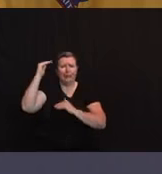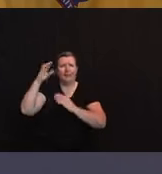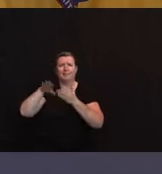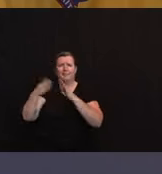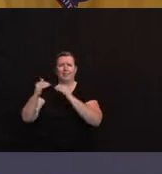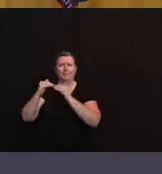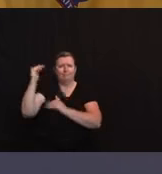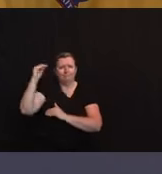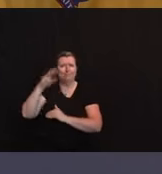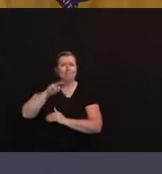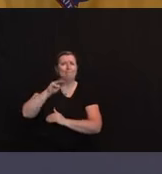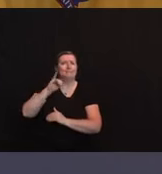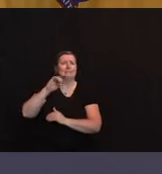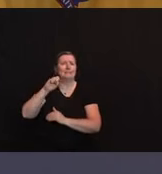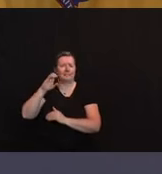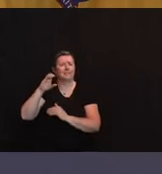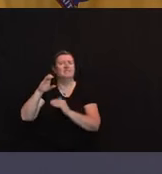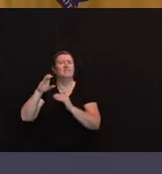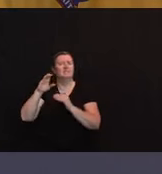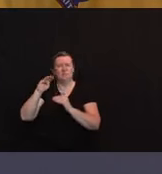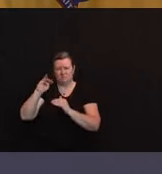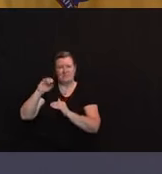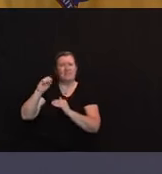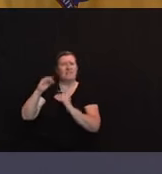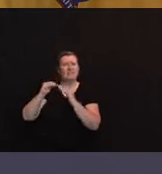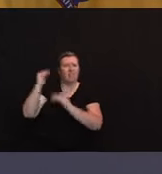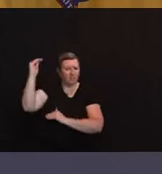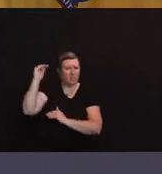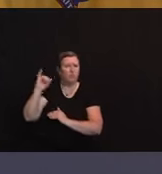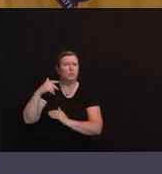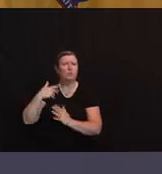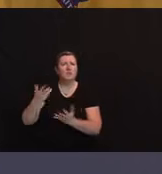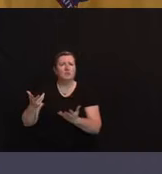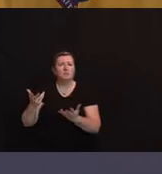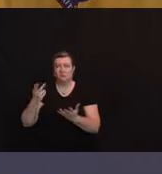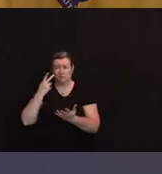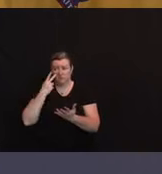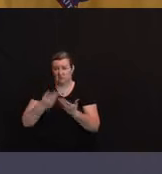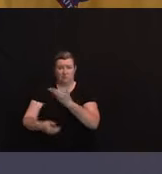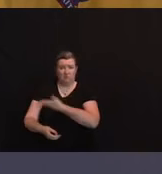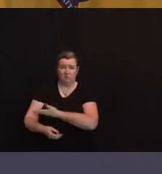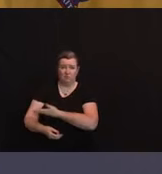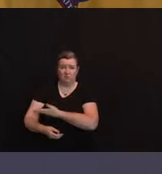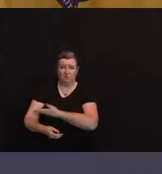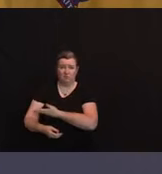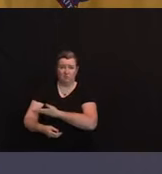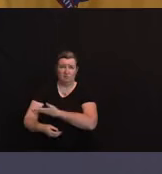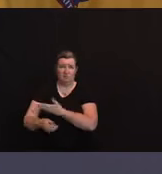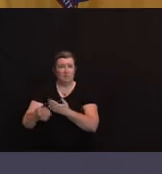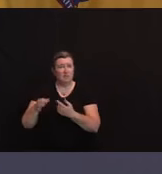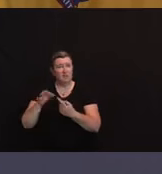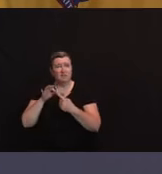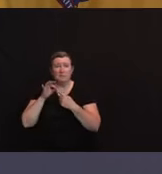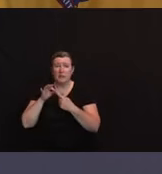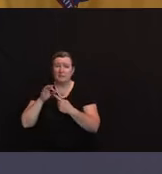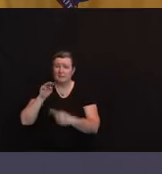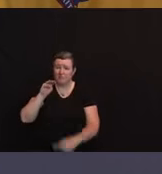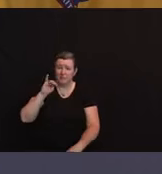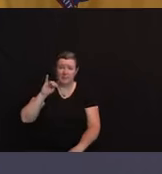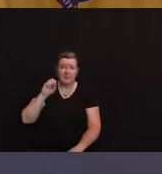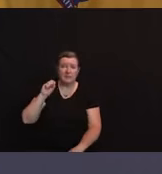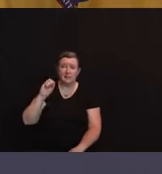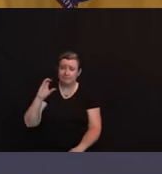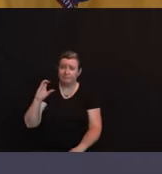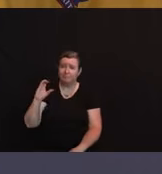syndrome, are there for all to see, and particularly the inflammatory syndrome, recognizing the universe is a